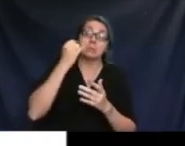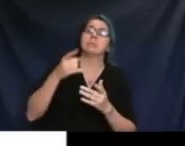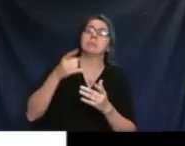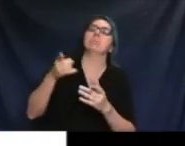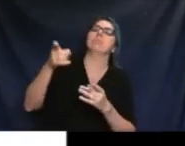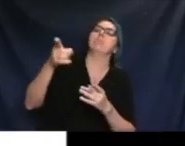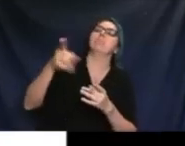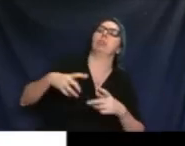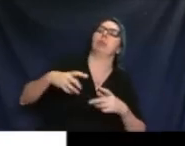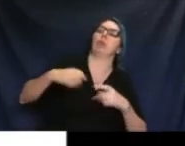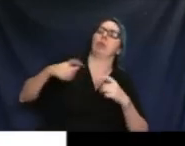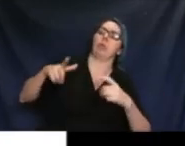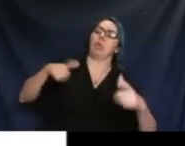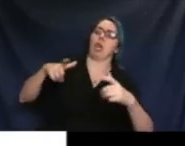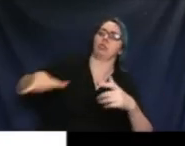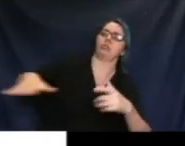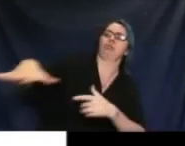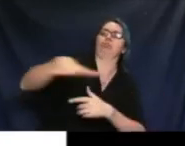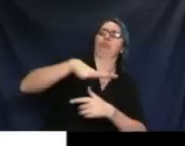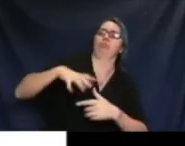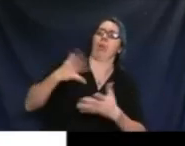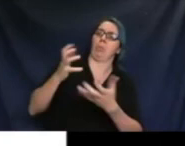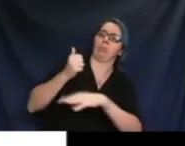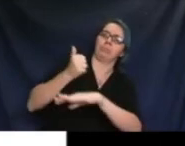what they will be responsible